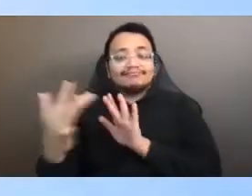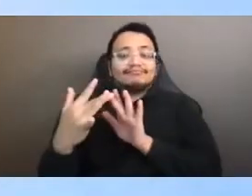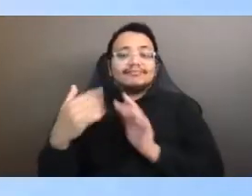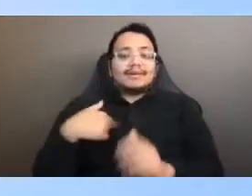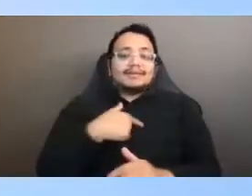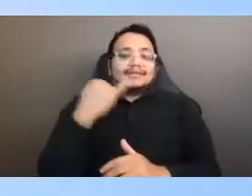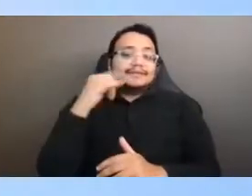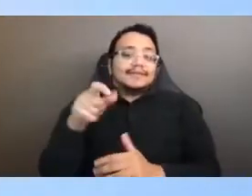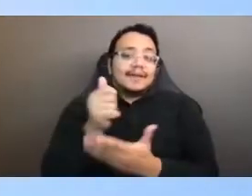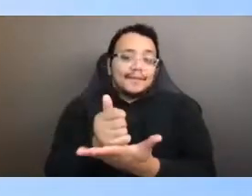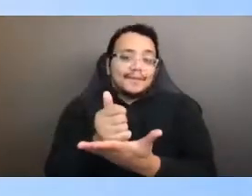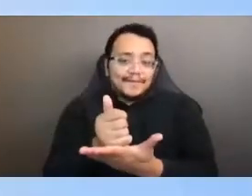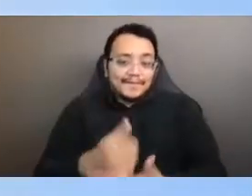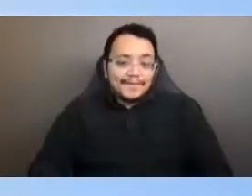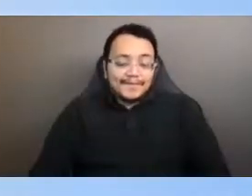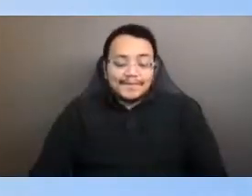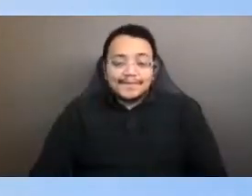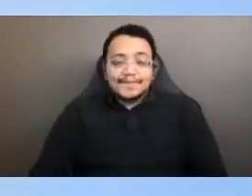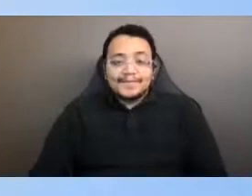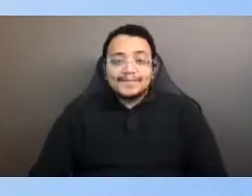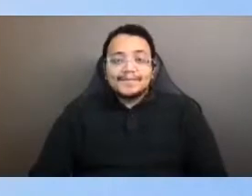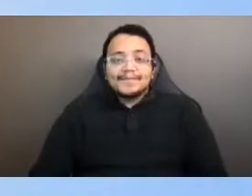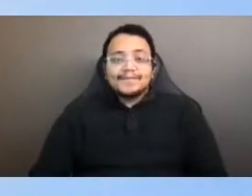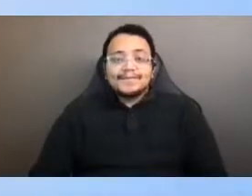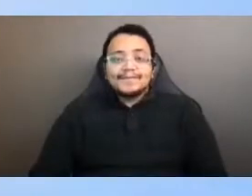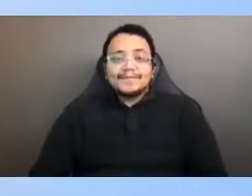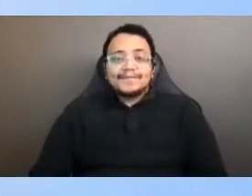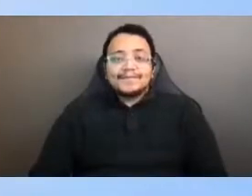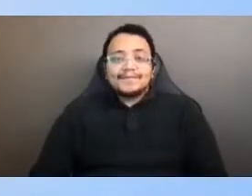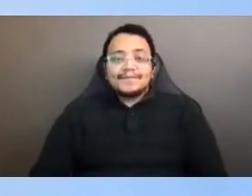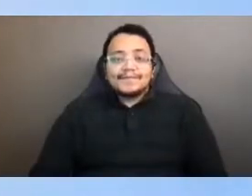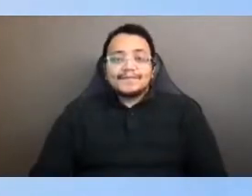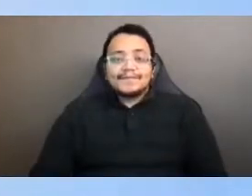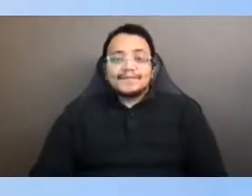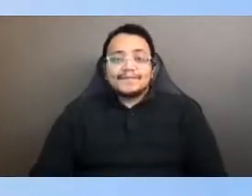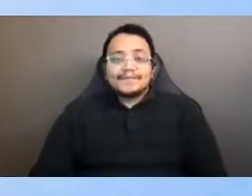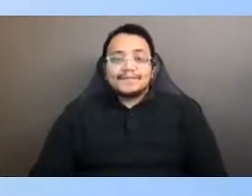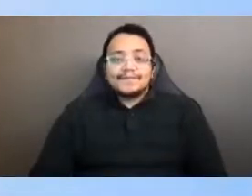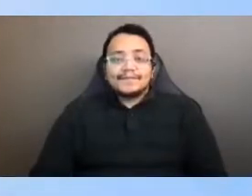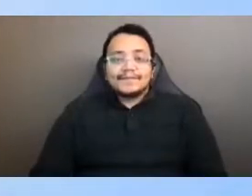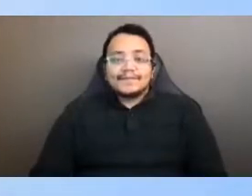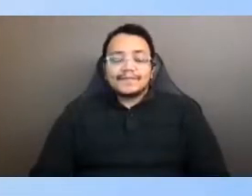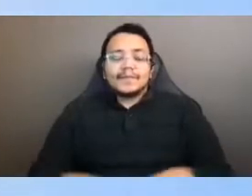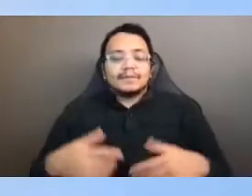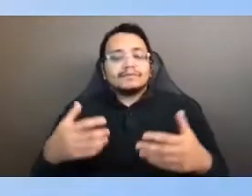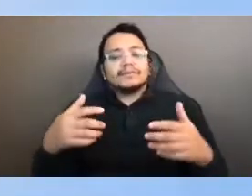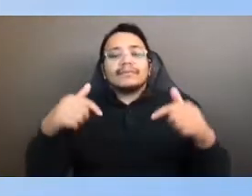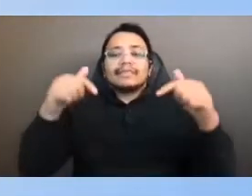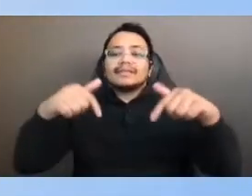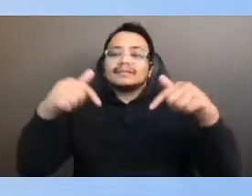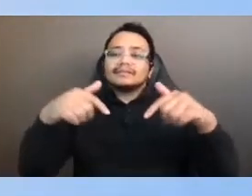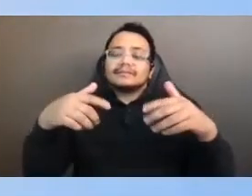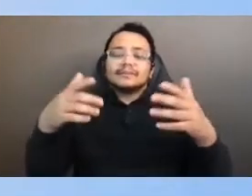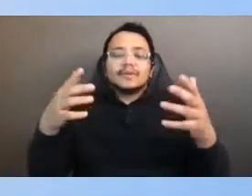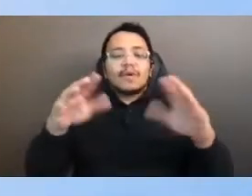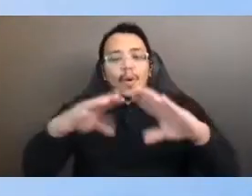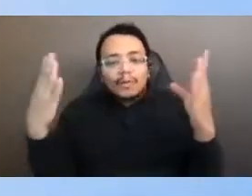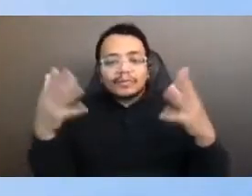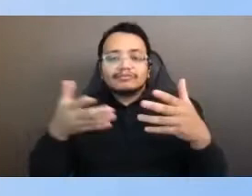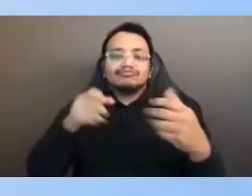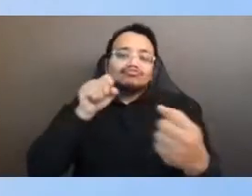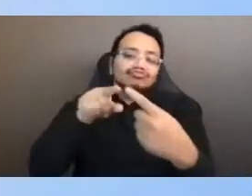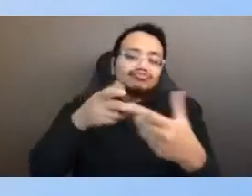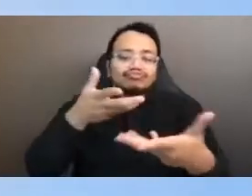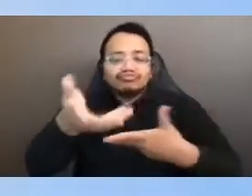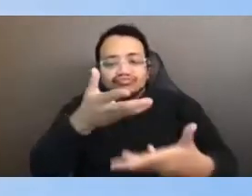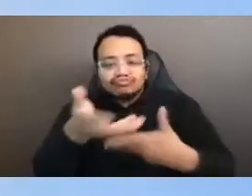you in any way. And so a few things. Number one, we are extremely interested in engaging with you. And so we understand that, today you may hear some